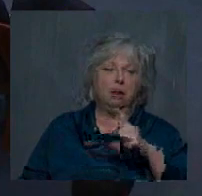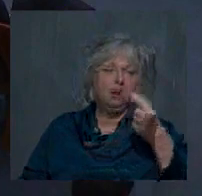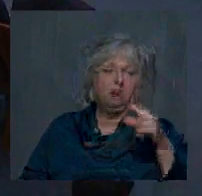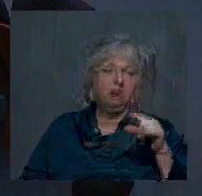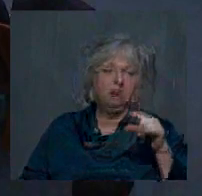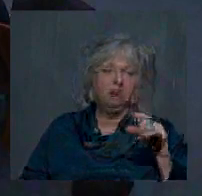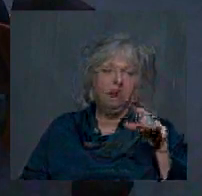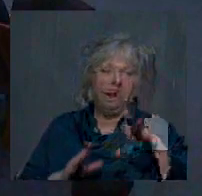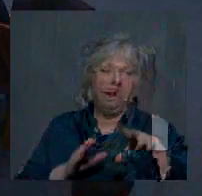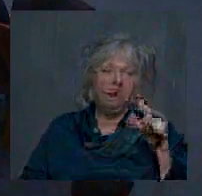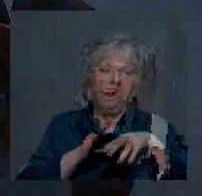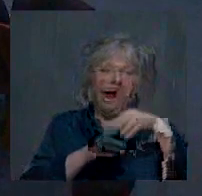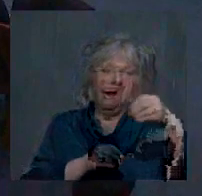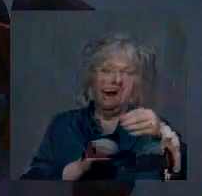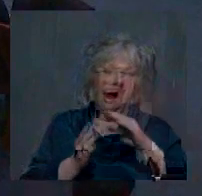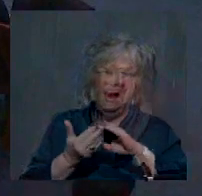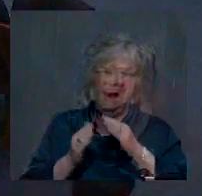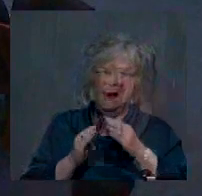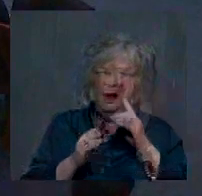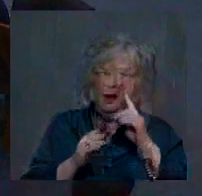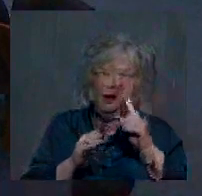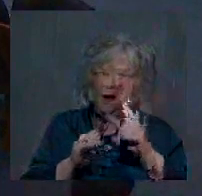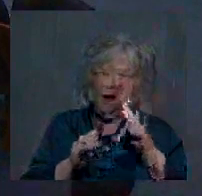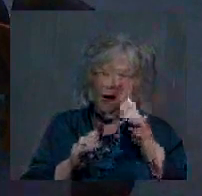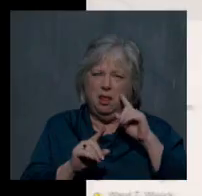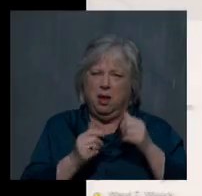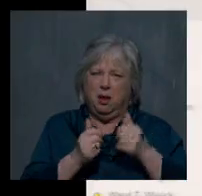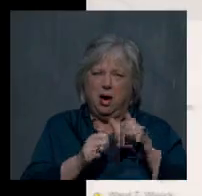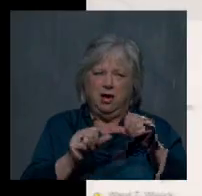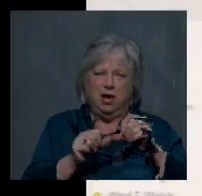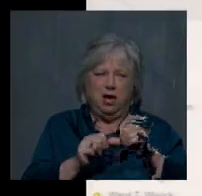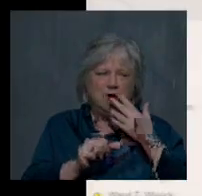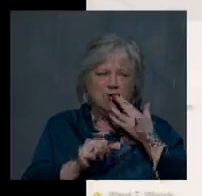Is outside the city.